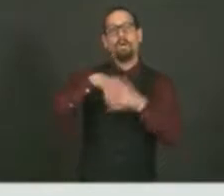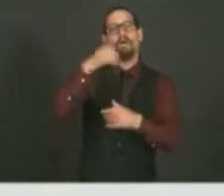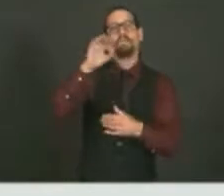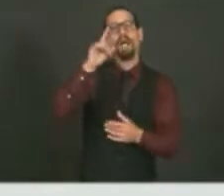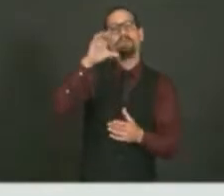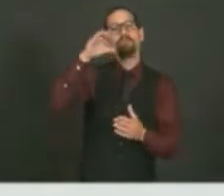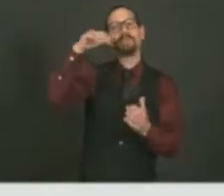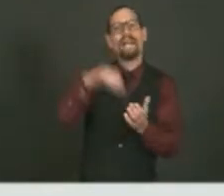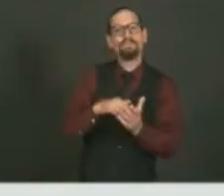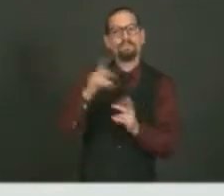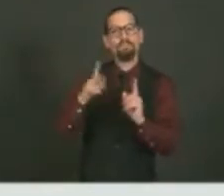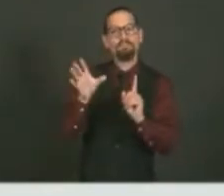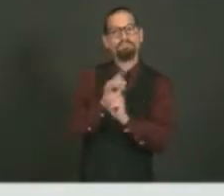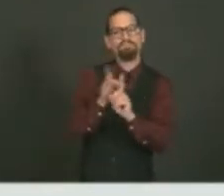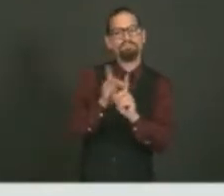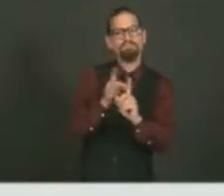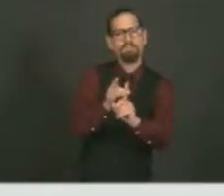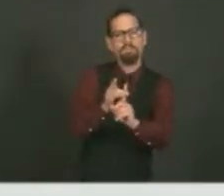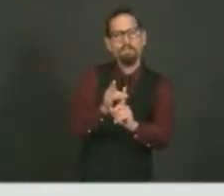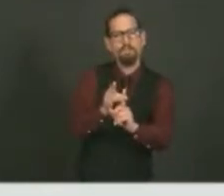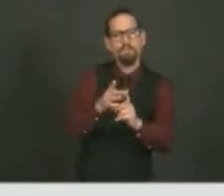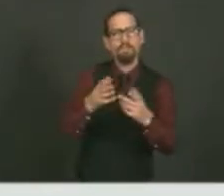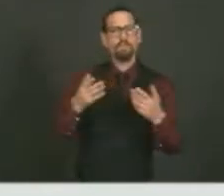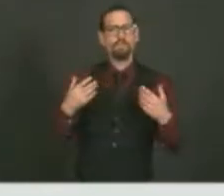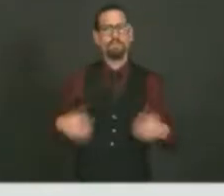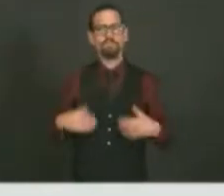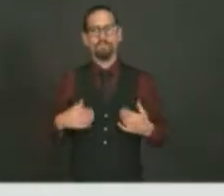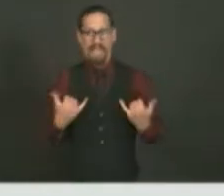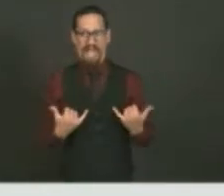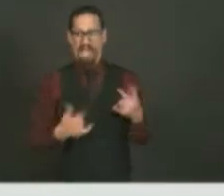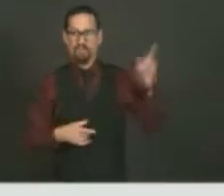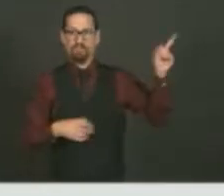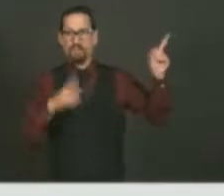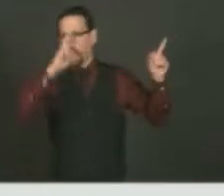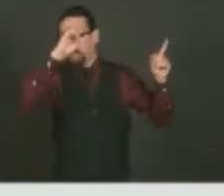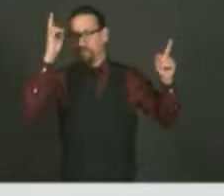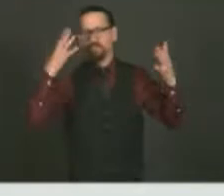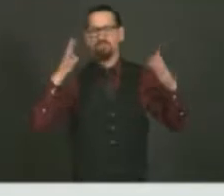their hospitals are out of capacity. That happened in a few weeks.